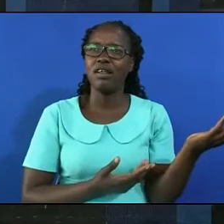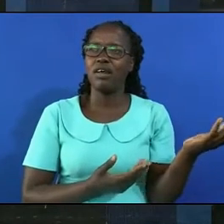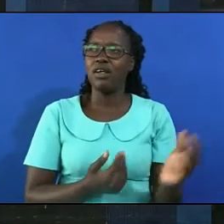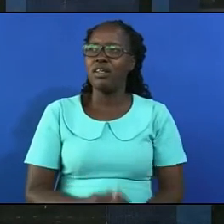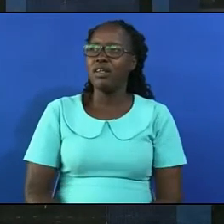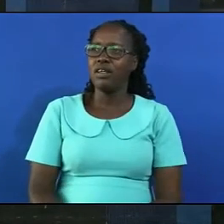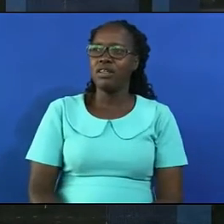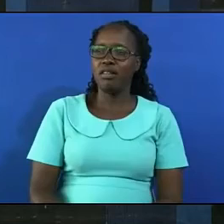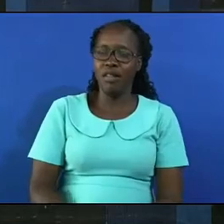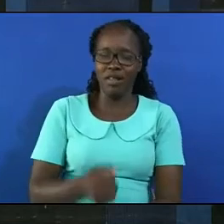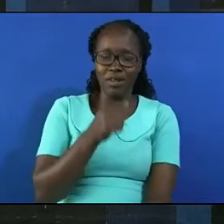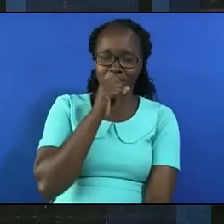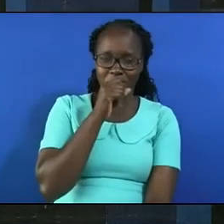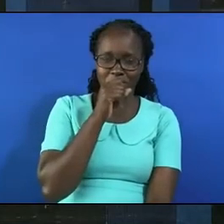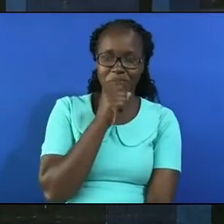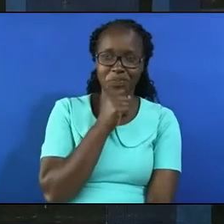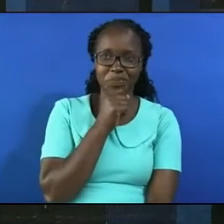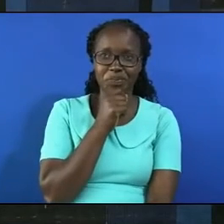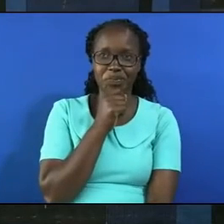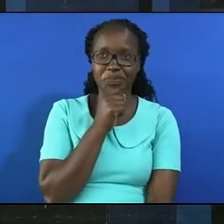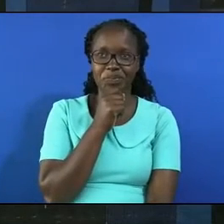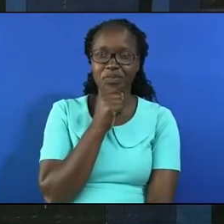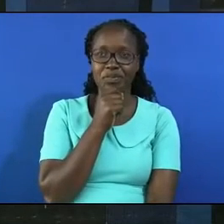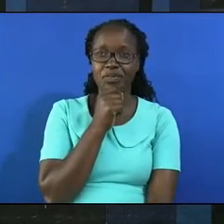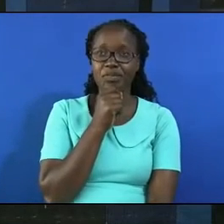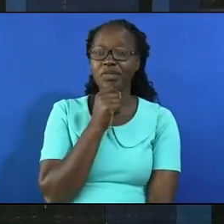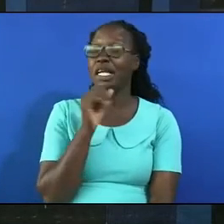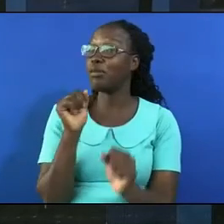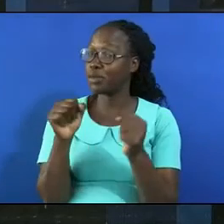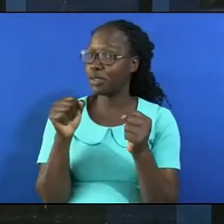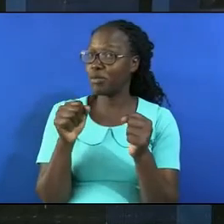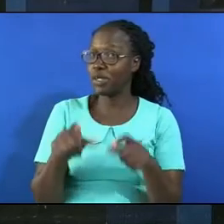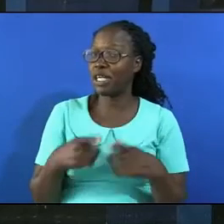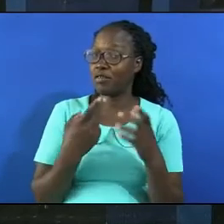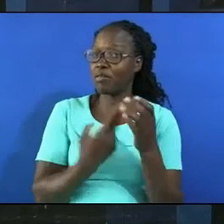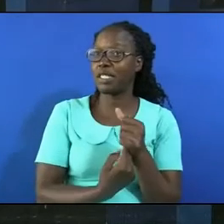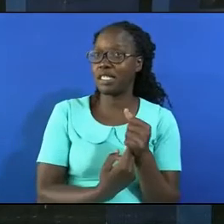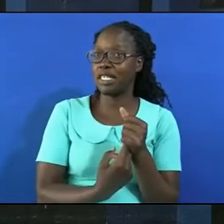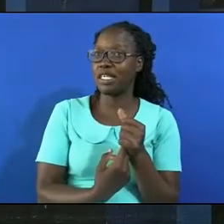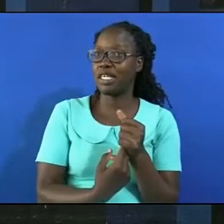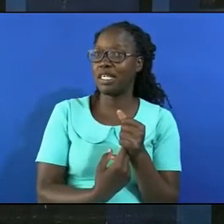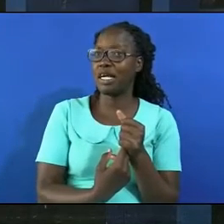You are sick. Are we together? That a prospective life partner,